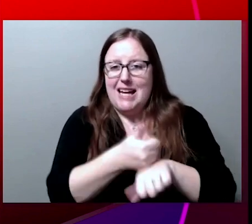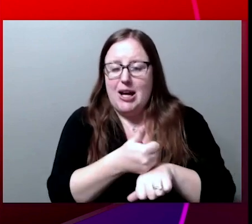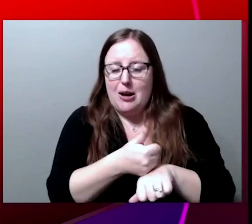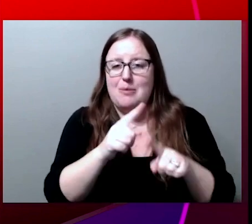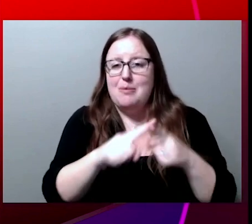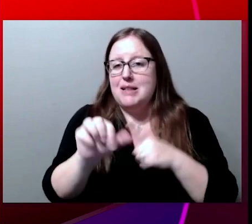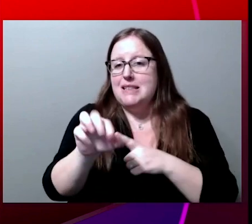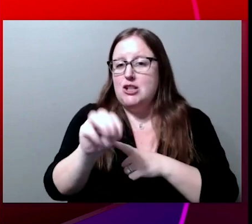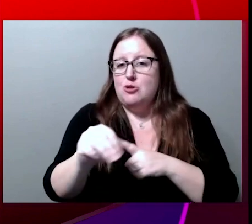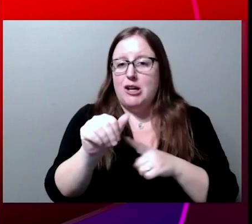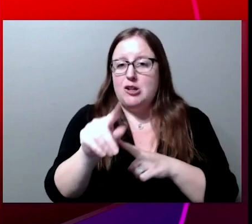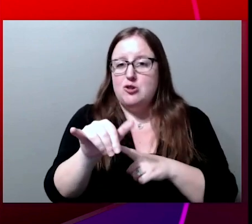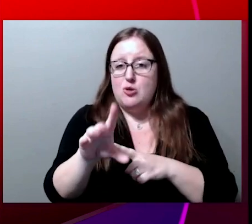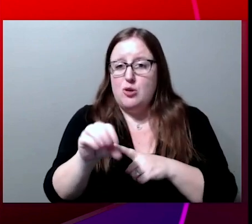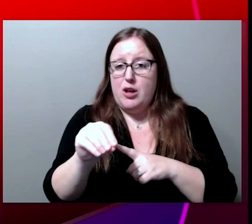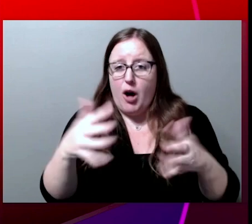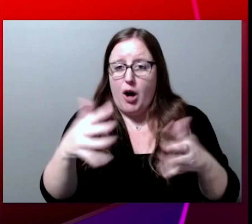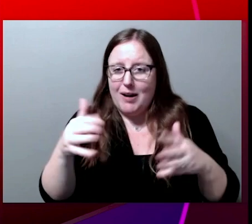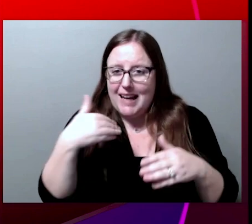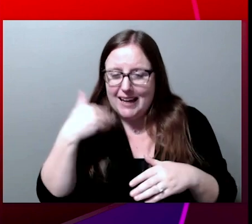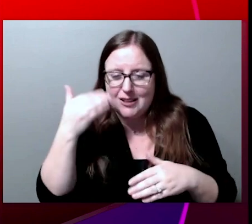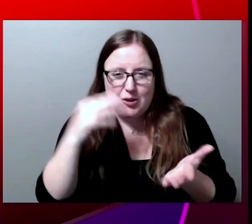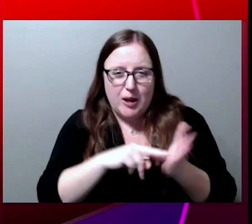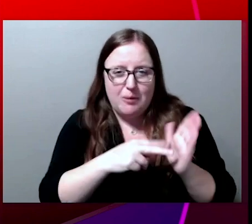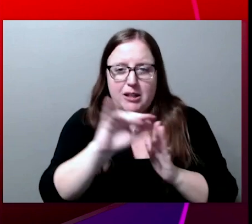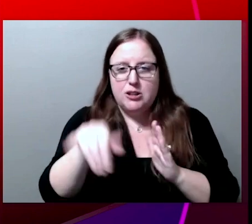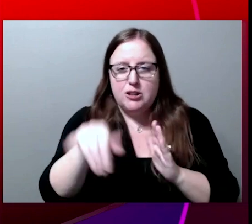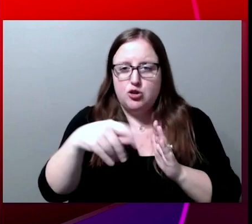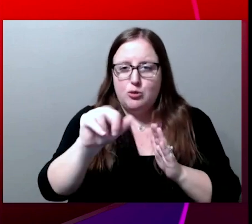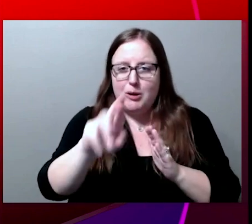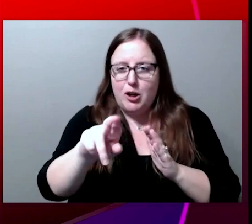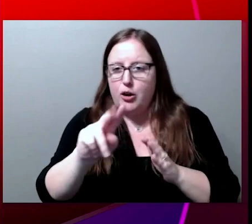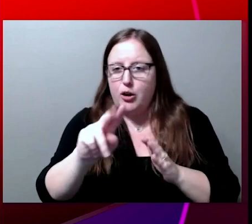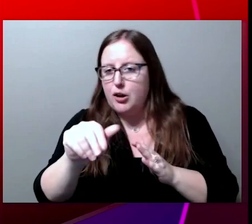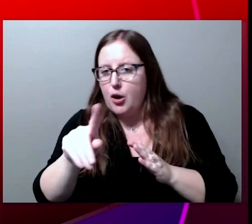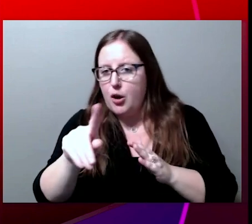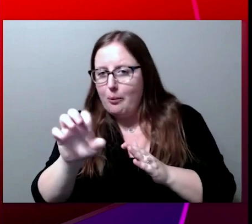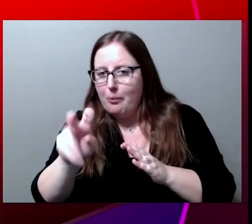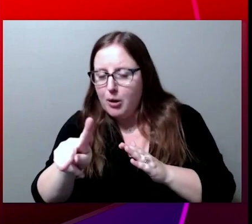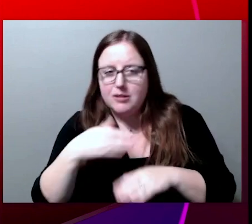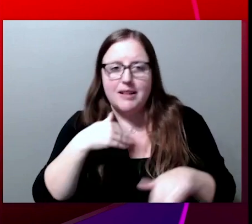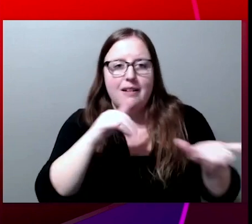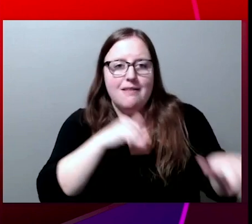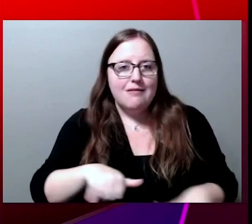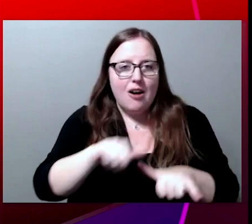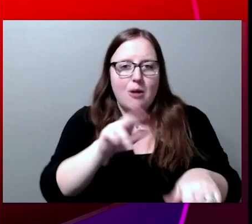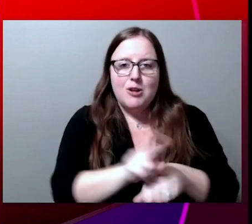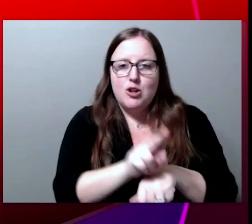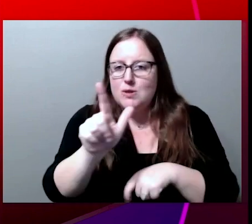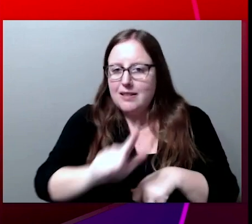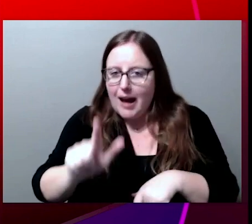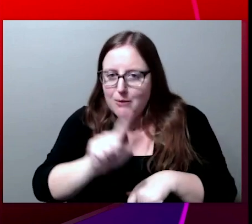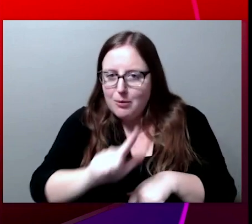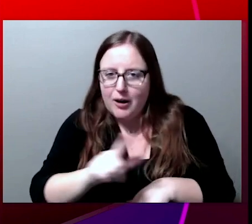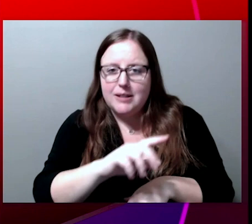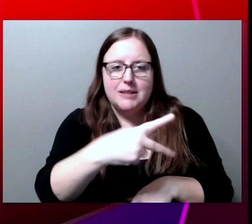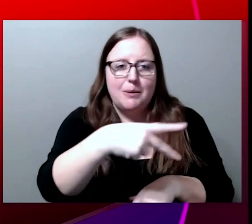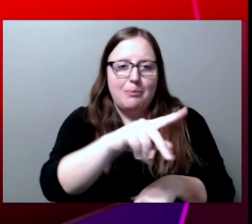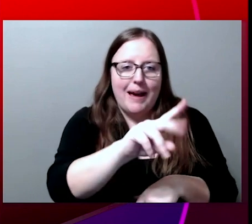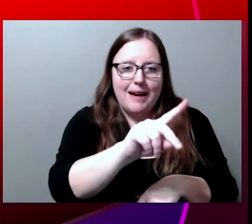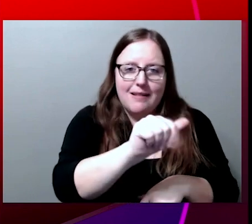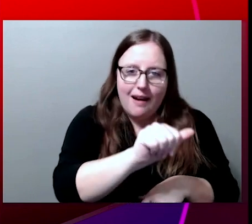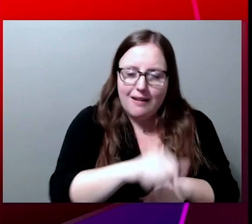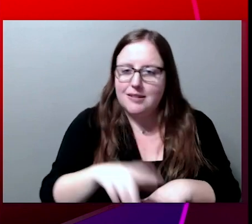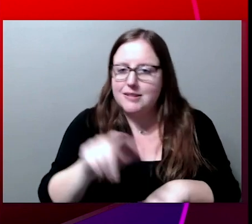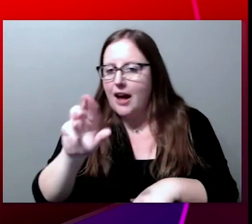Studio already has it, right? Yep. Got my Jupyter notebooks, got commonly used libraries and pandas and algorithms